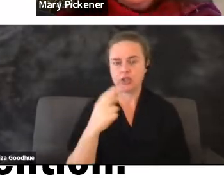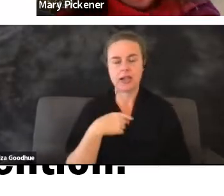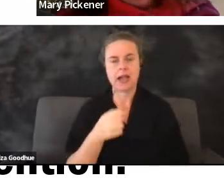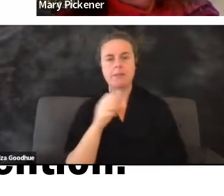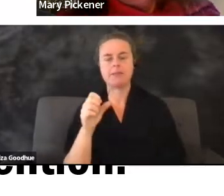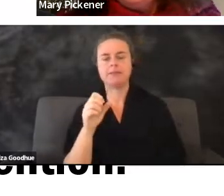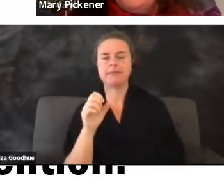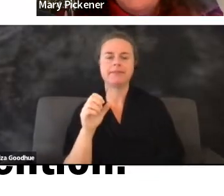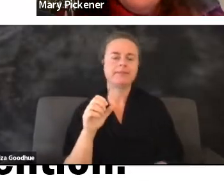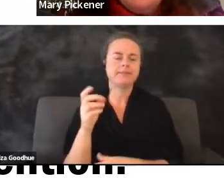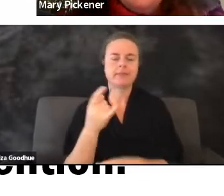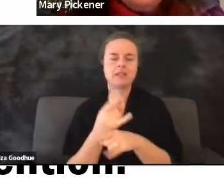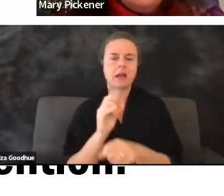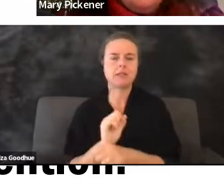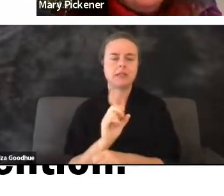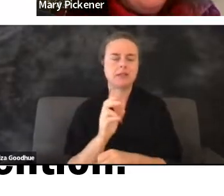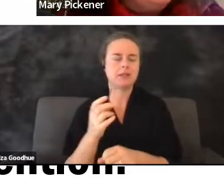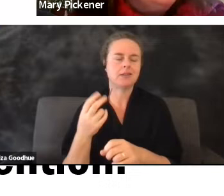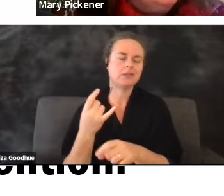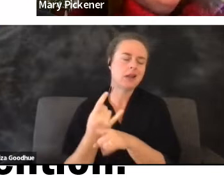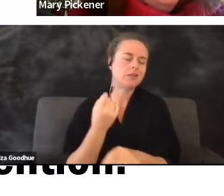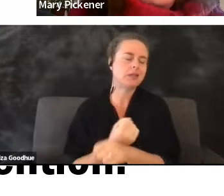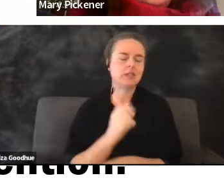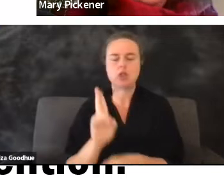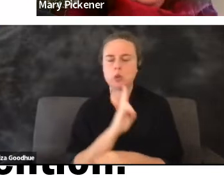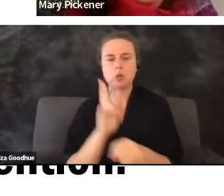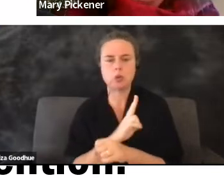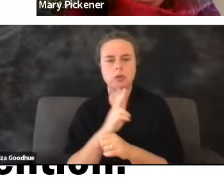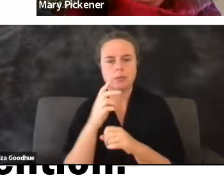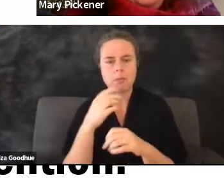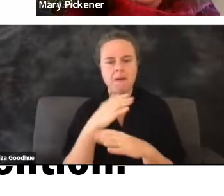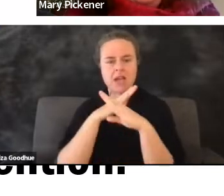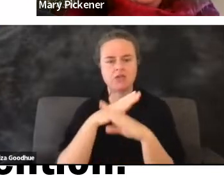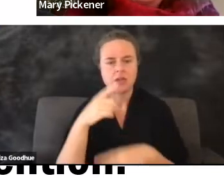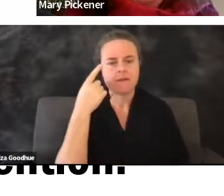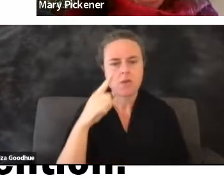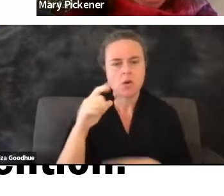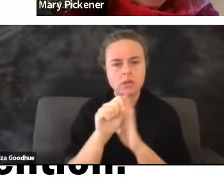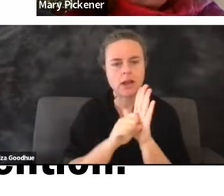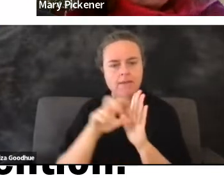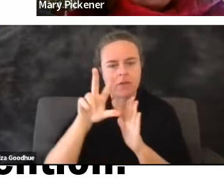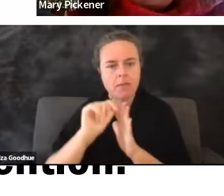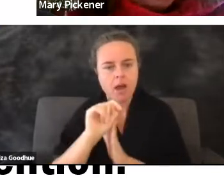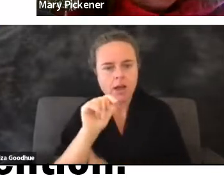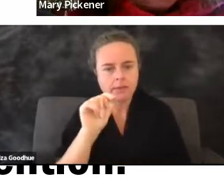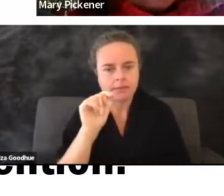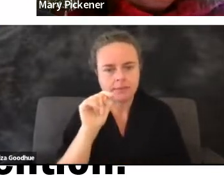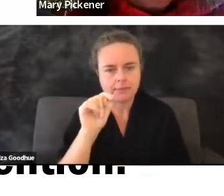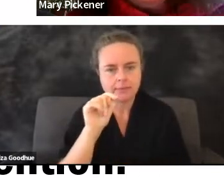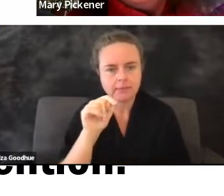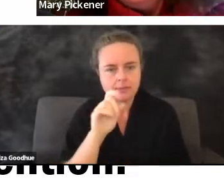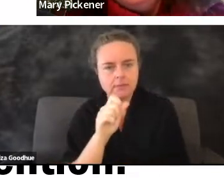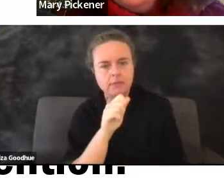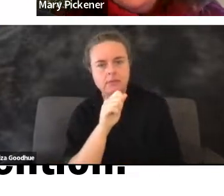with alcohol and drug abuse programs at the state of Vermont. And I'm going to put my little timer on. I'm not sure what sound. Oh, it's going to